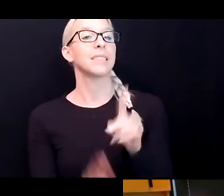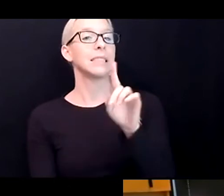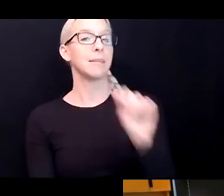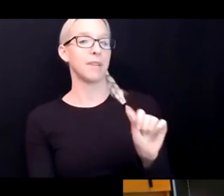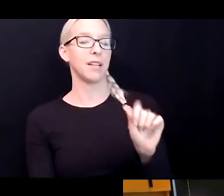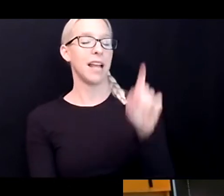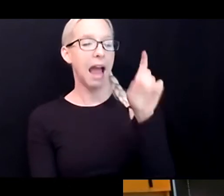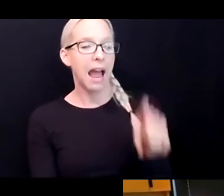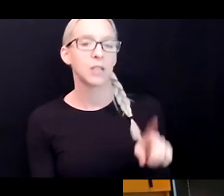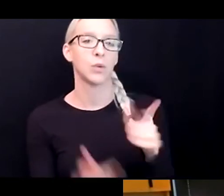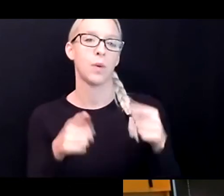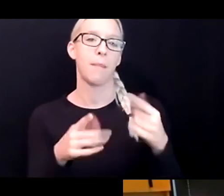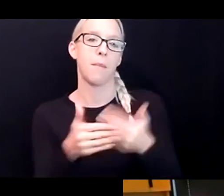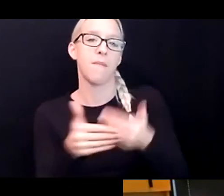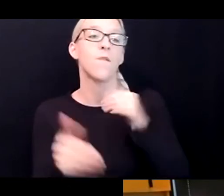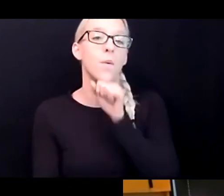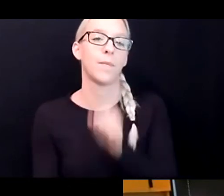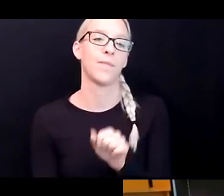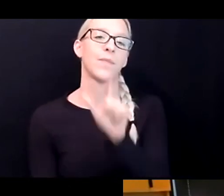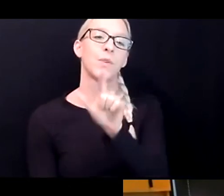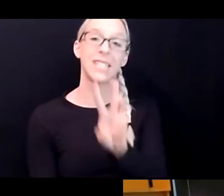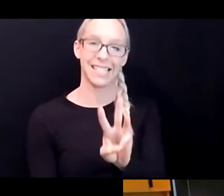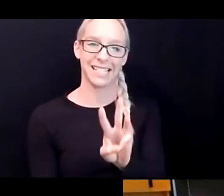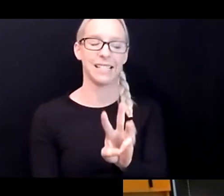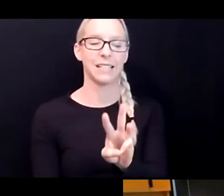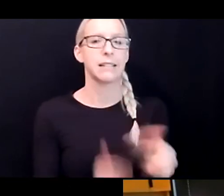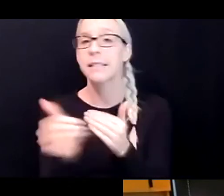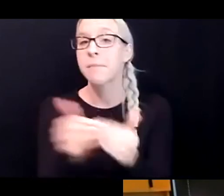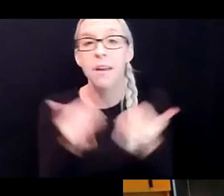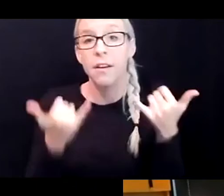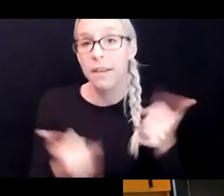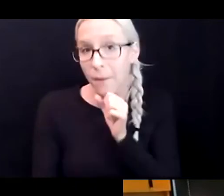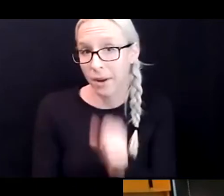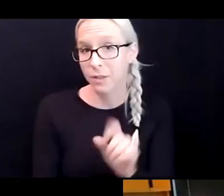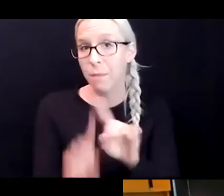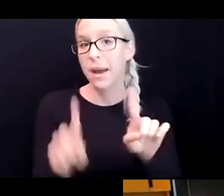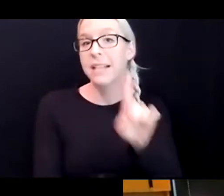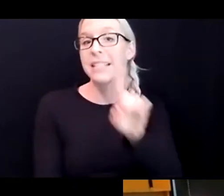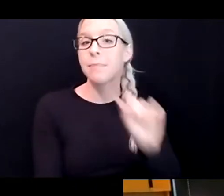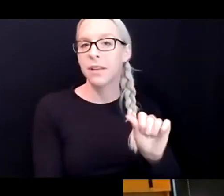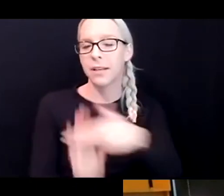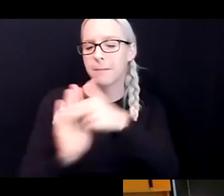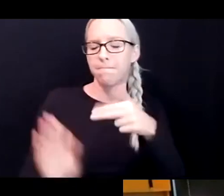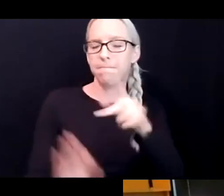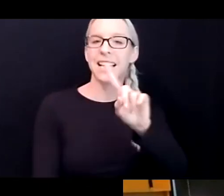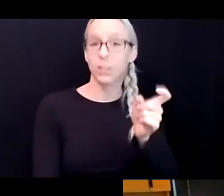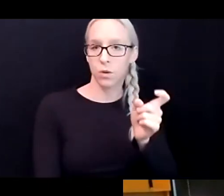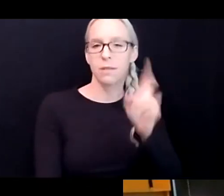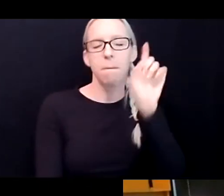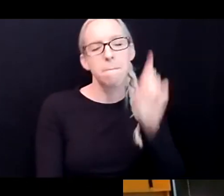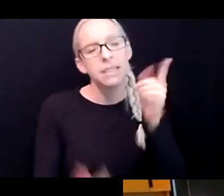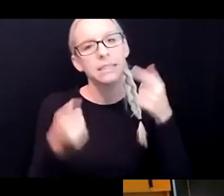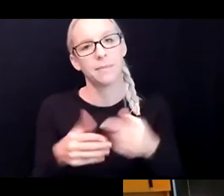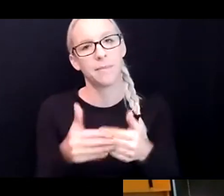occur prior to age 26. Once again, doesn't matter their age now, but that disability diagnosis occurred prior to age 26.